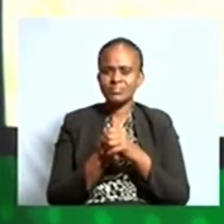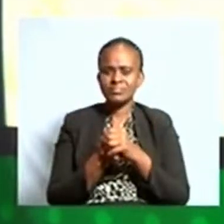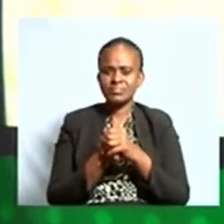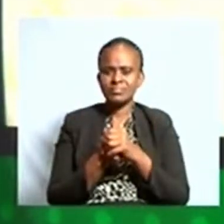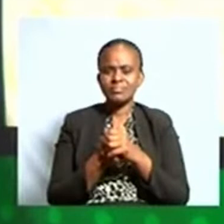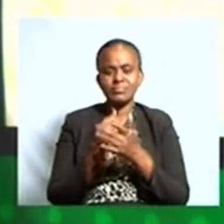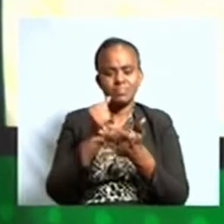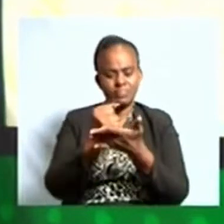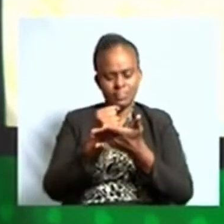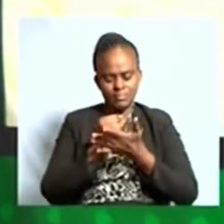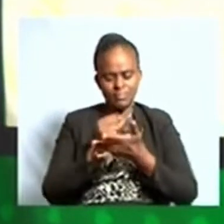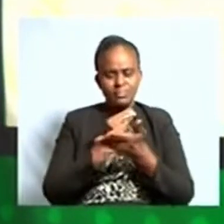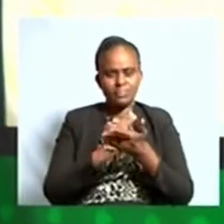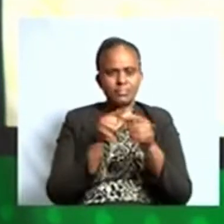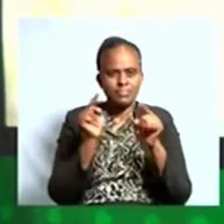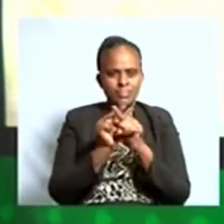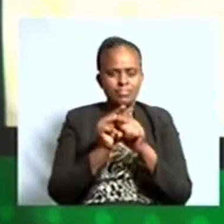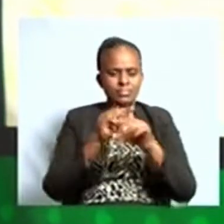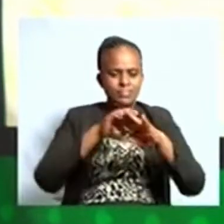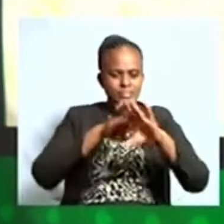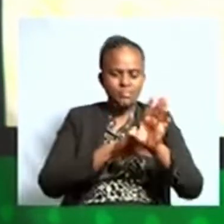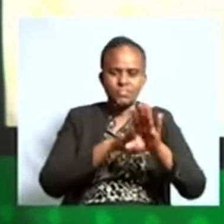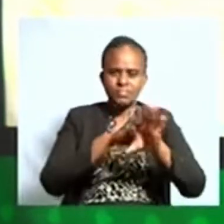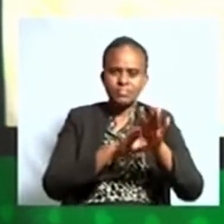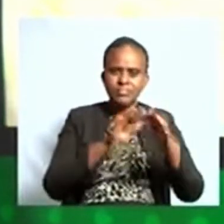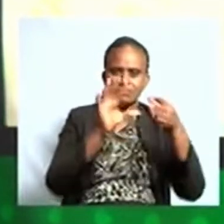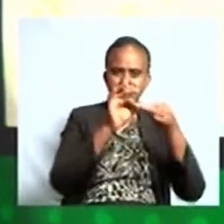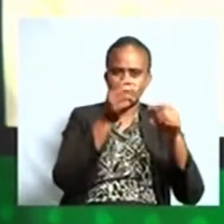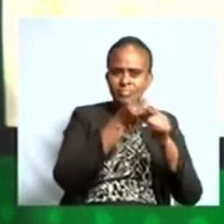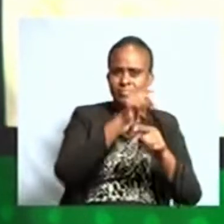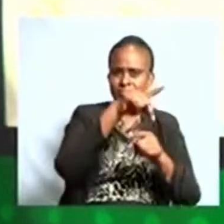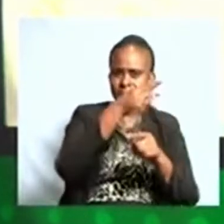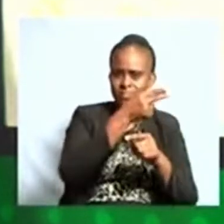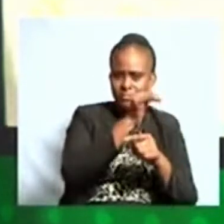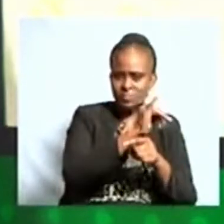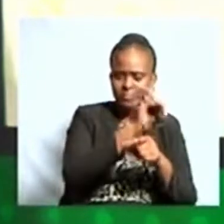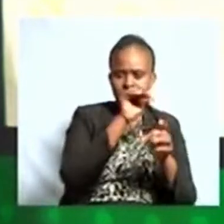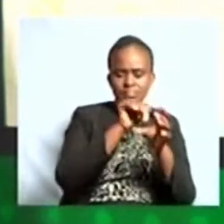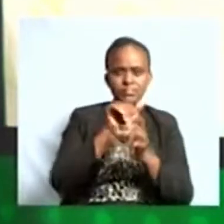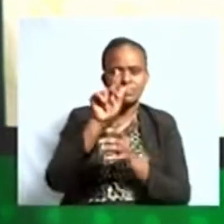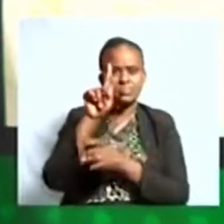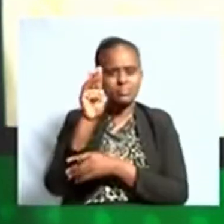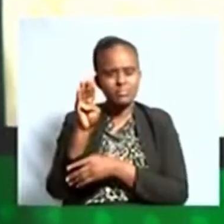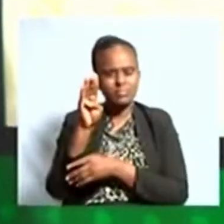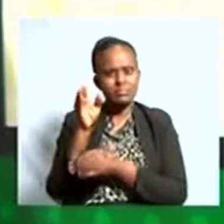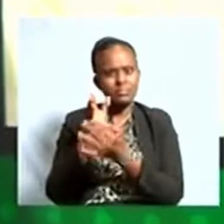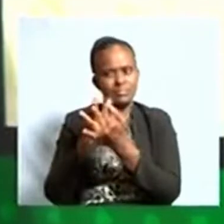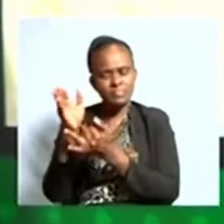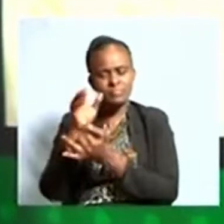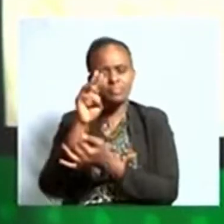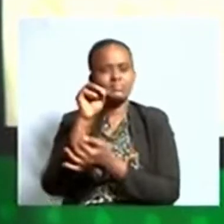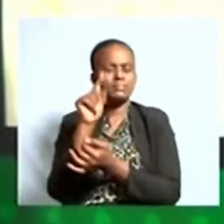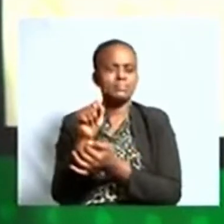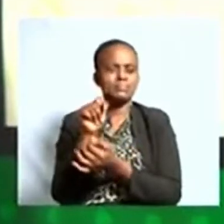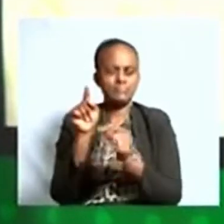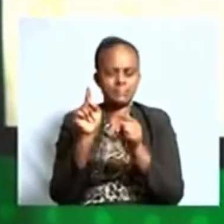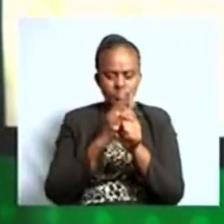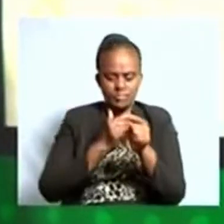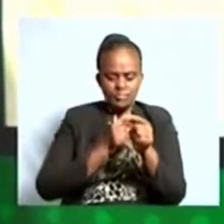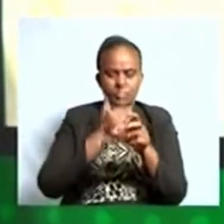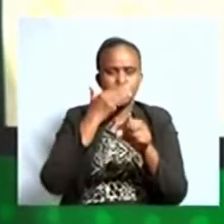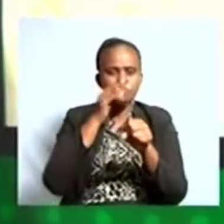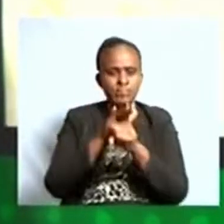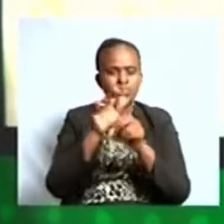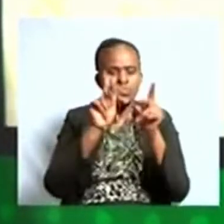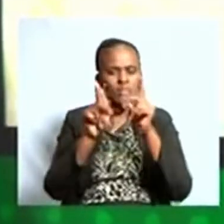is helping us to get the traffic to connect from PHI into Kabulonga through Mutendere. And I want to assure the people